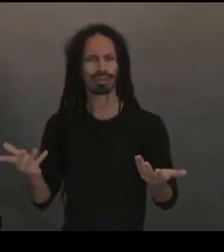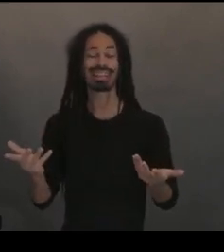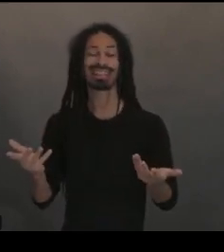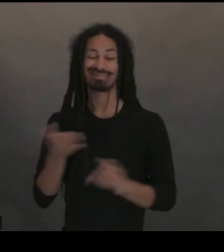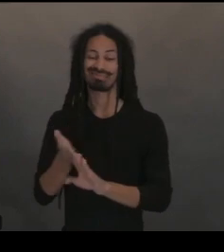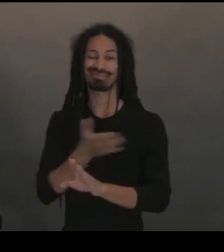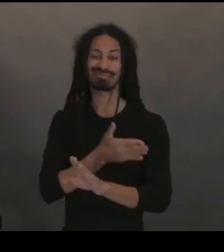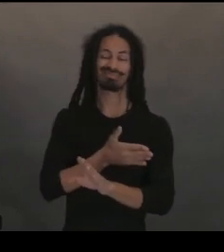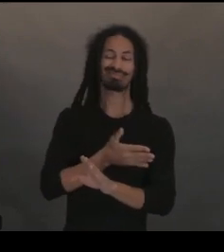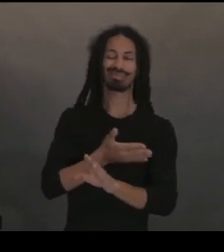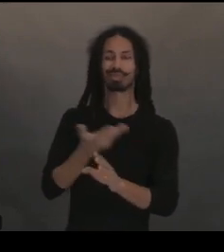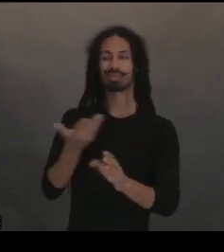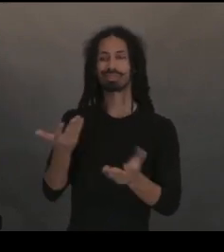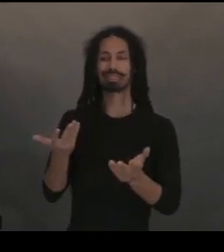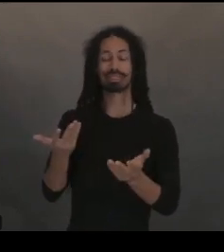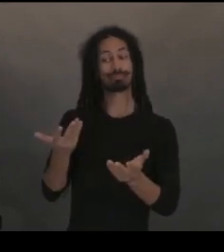dive